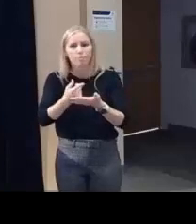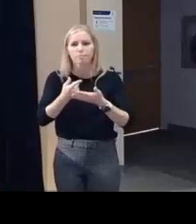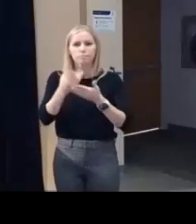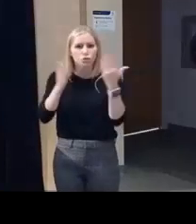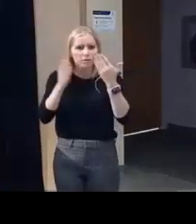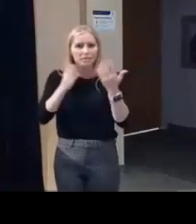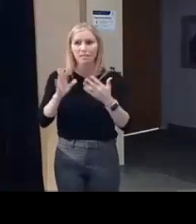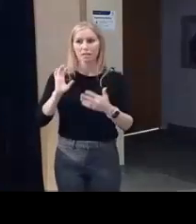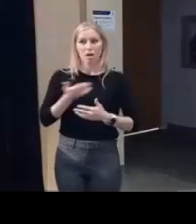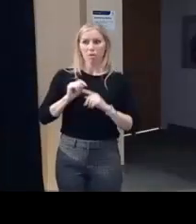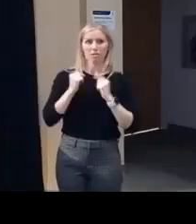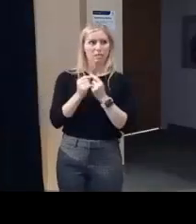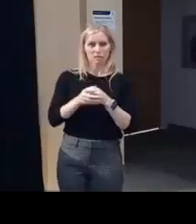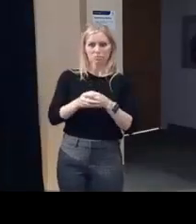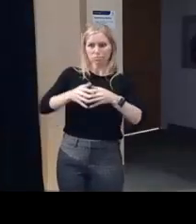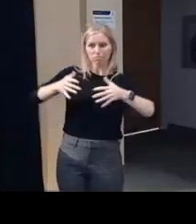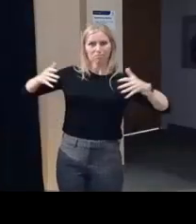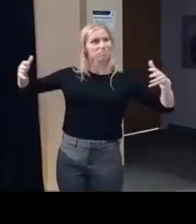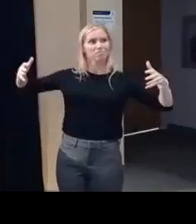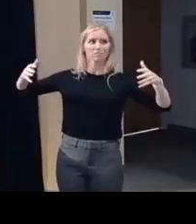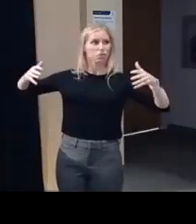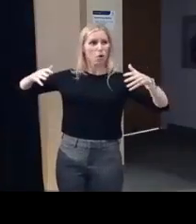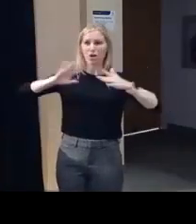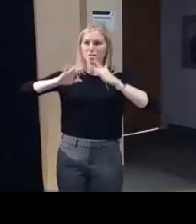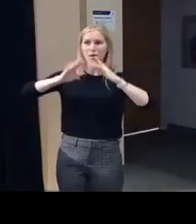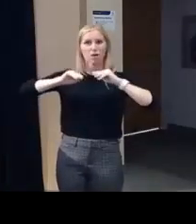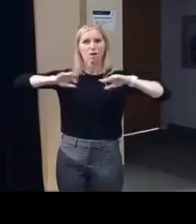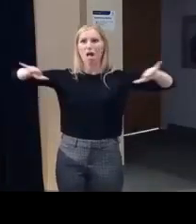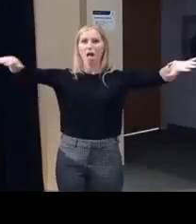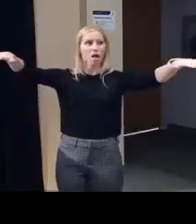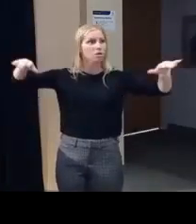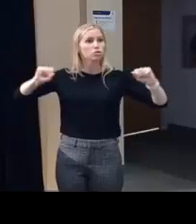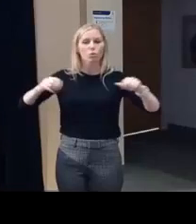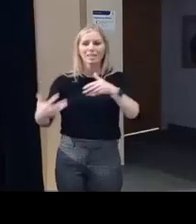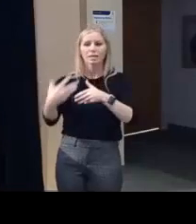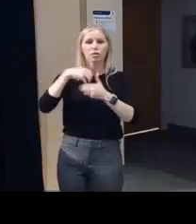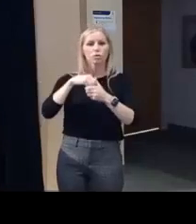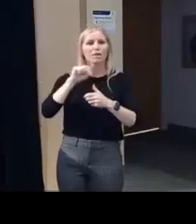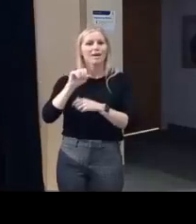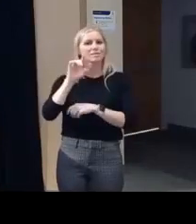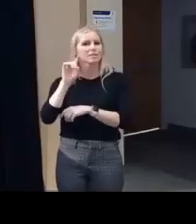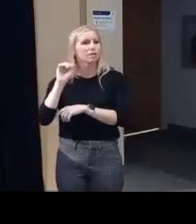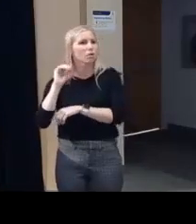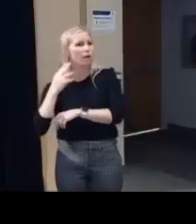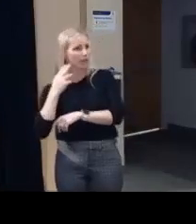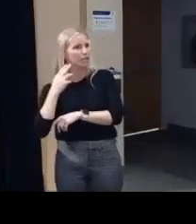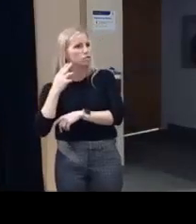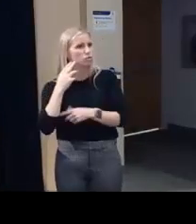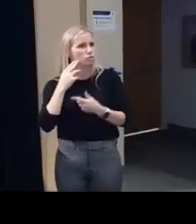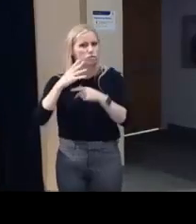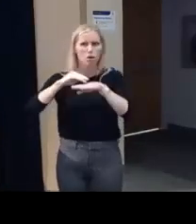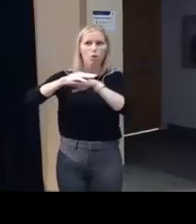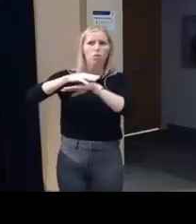of us becoming a CCBHC, which means that we are able to integrate the social determinants of health in a really